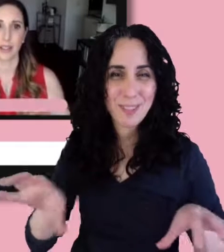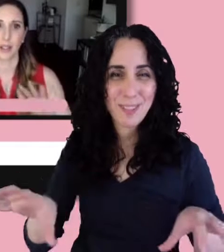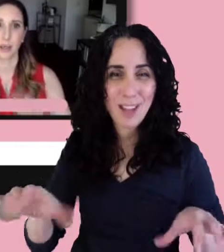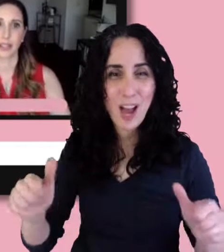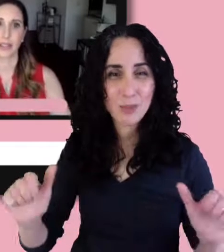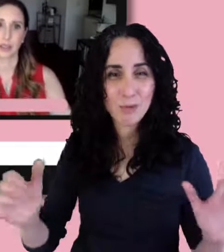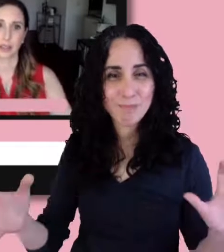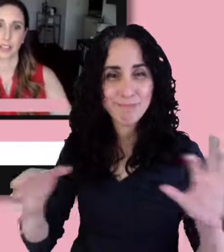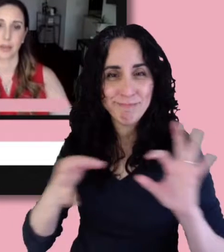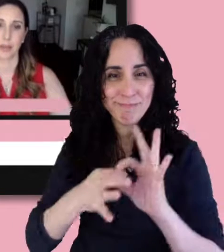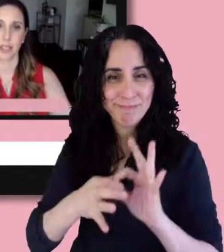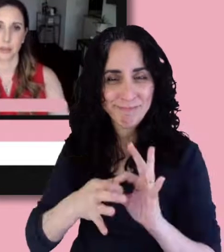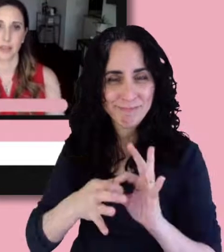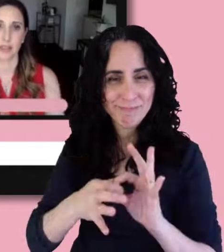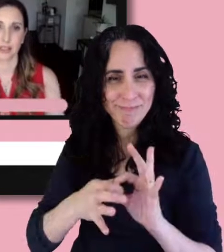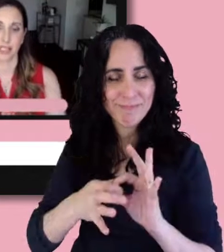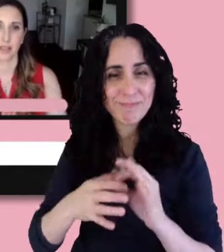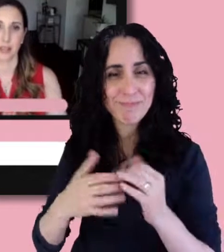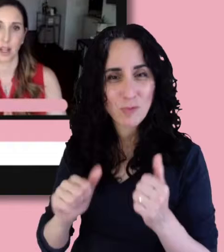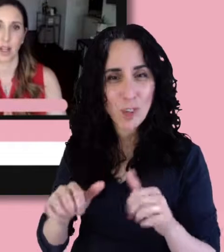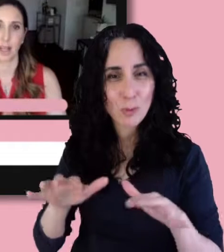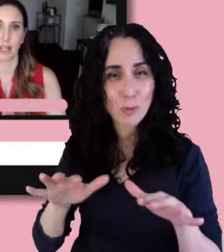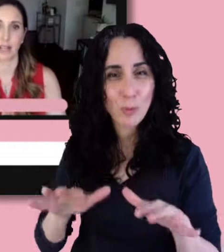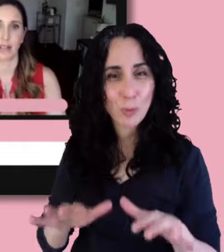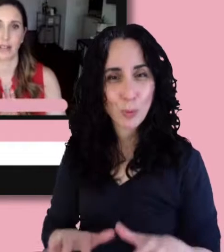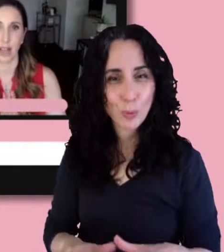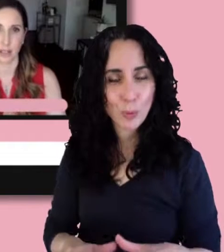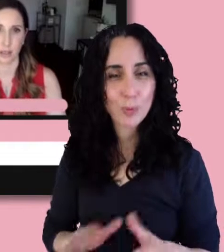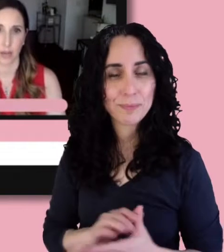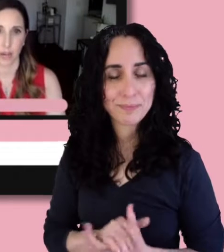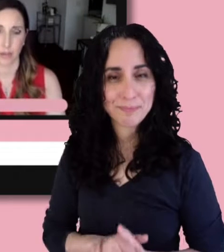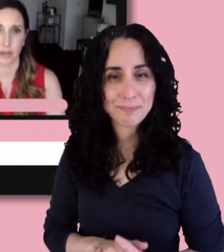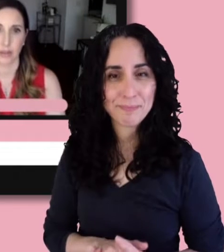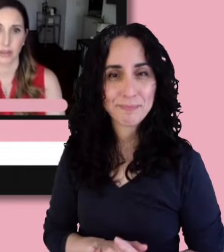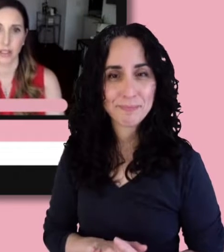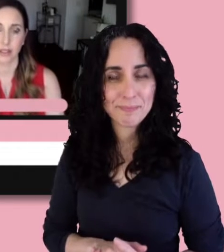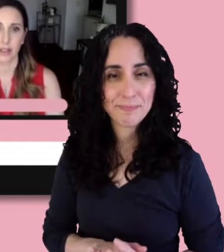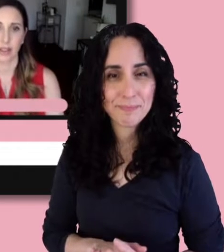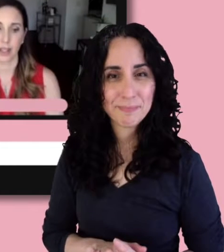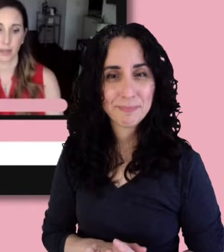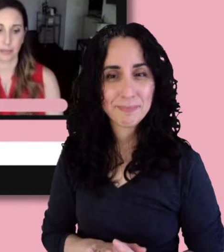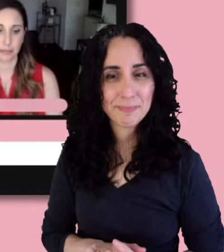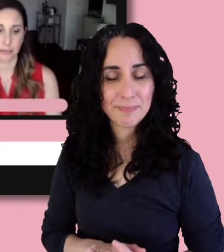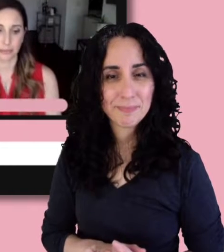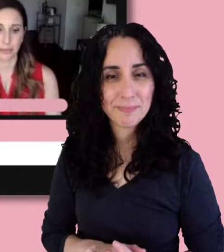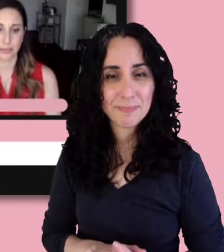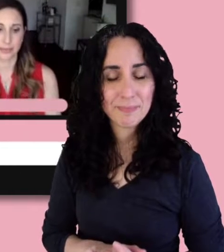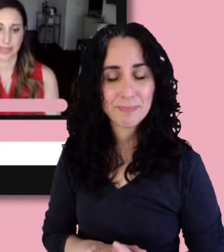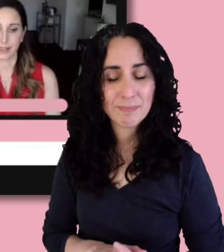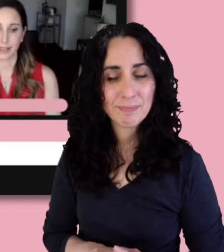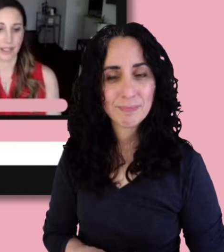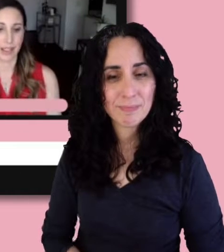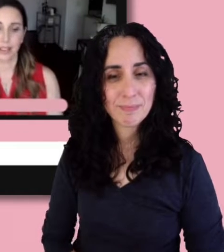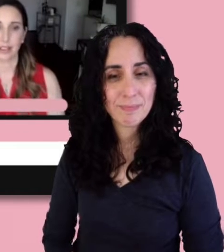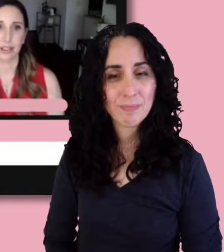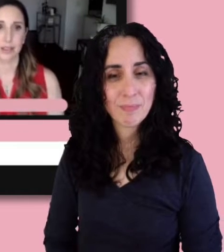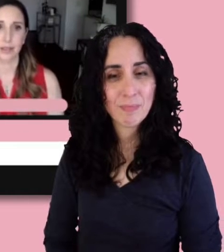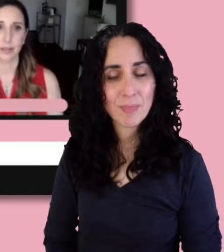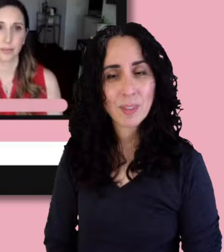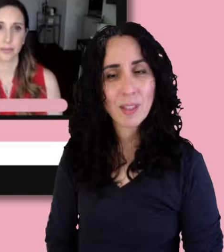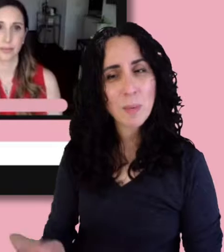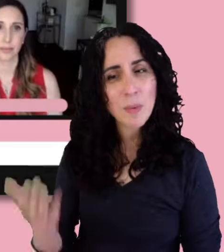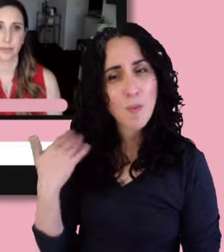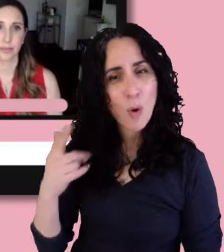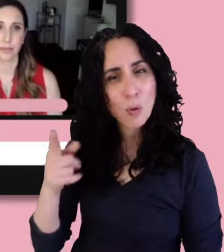it's how do we get them in the same place, which is a state of calm and non-arousal. You brought up a really good